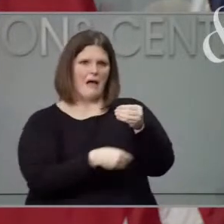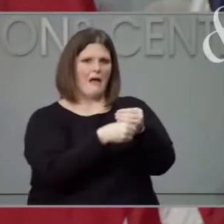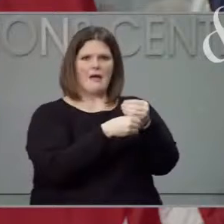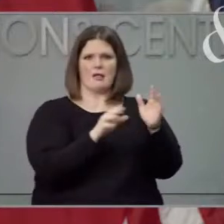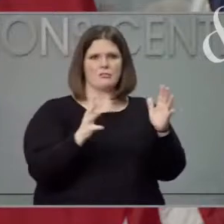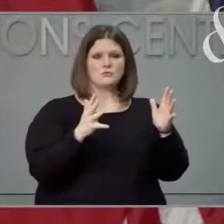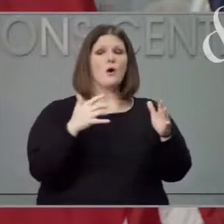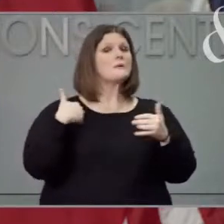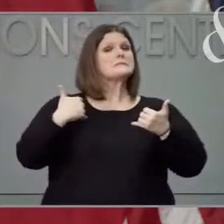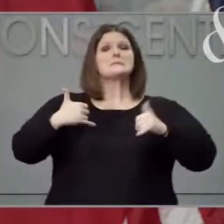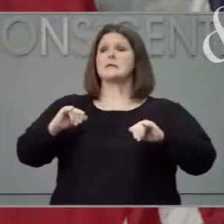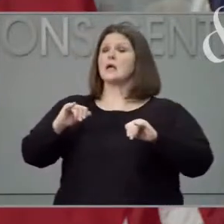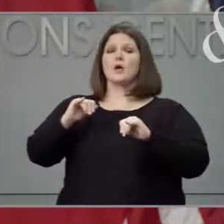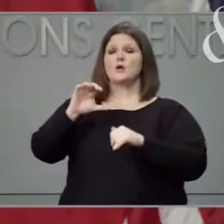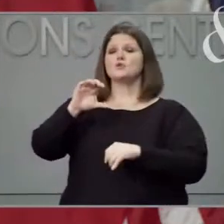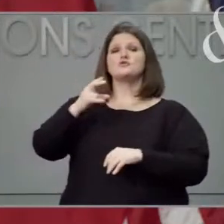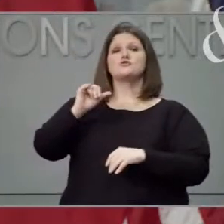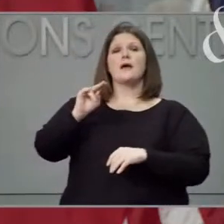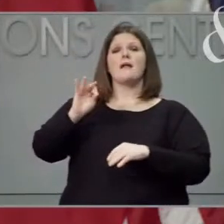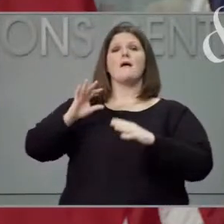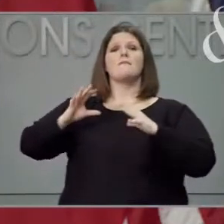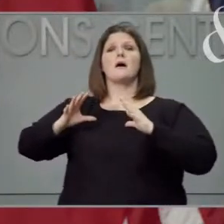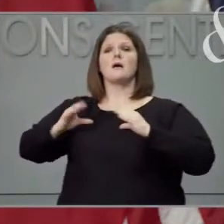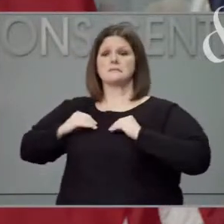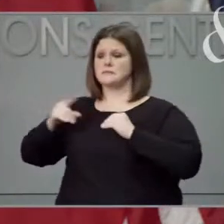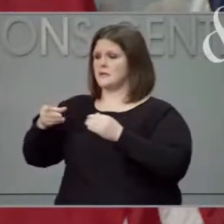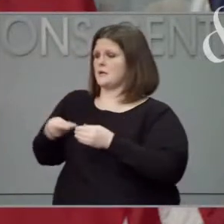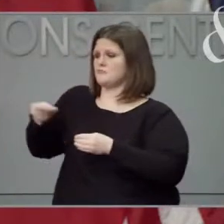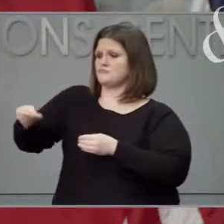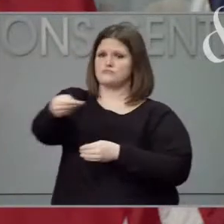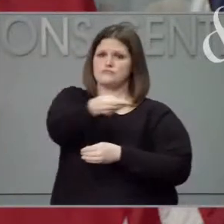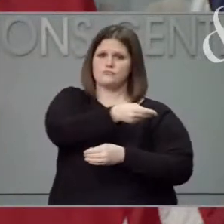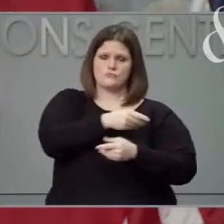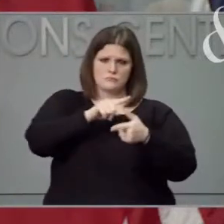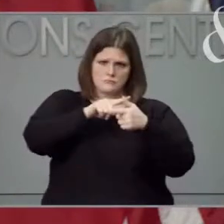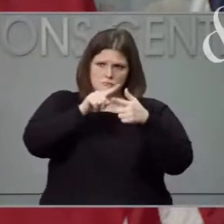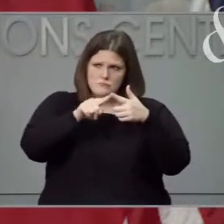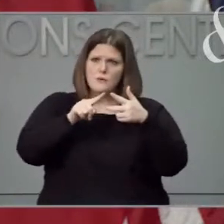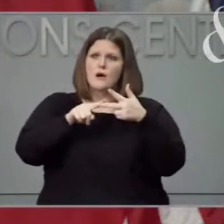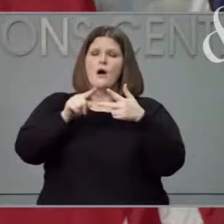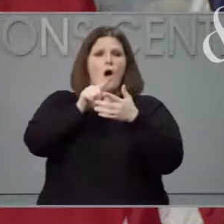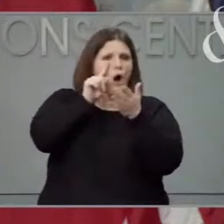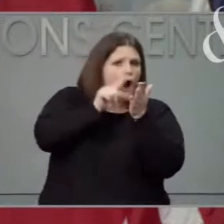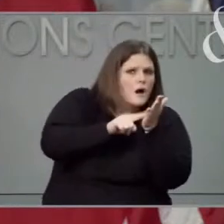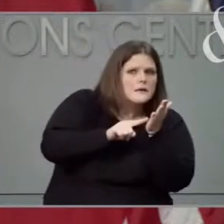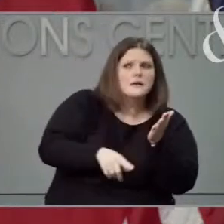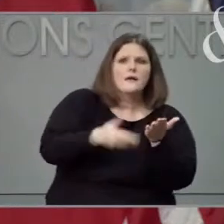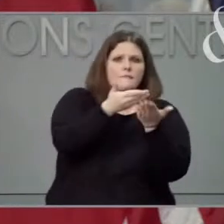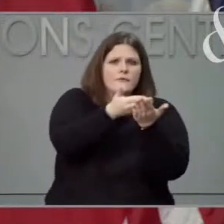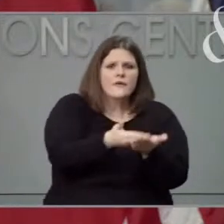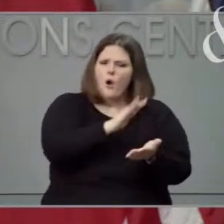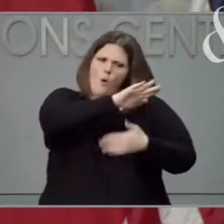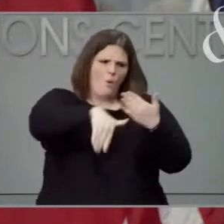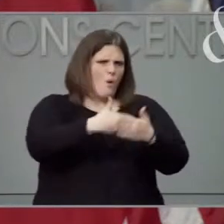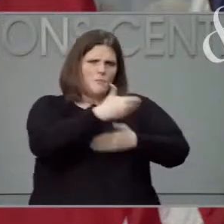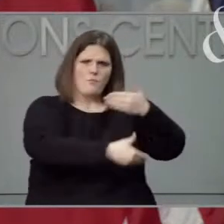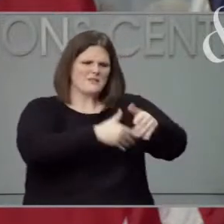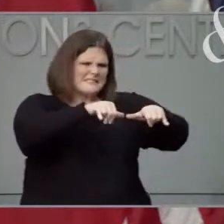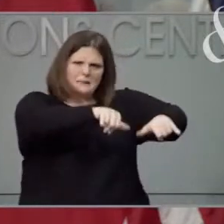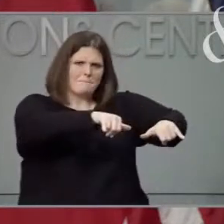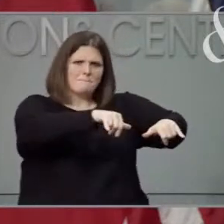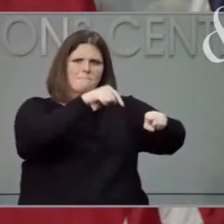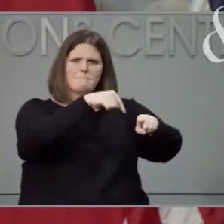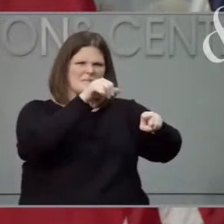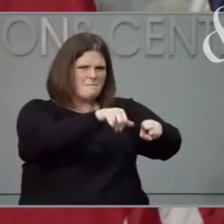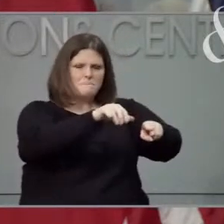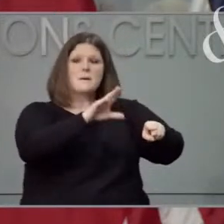chain of custody, reconciliation, auditing, all the steps that we have taken as election professionals for decades